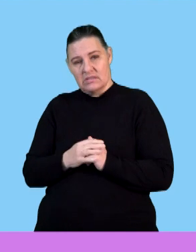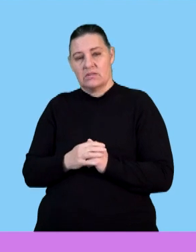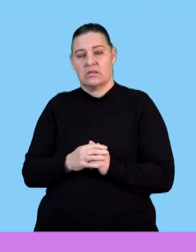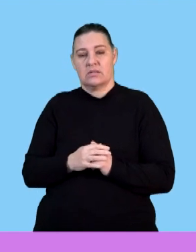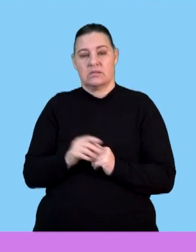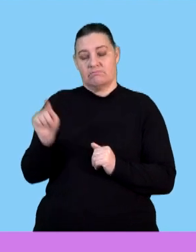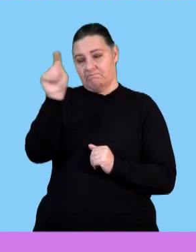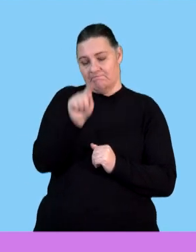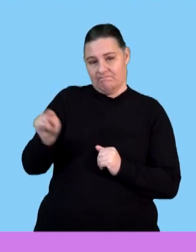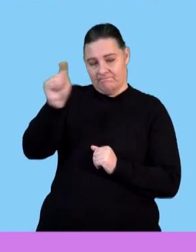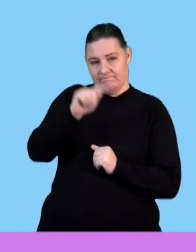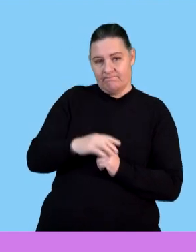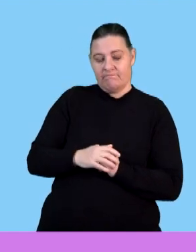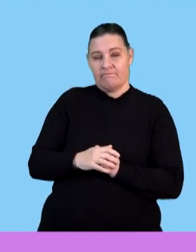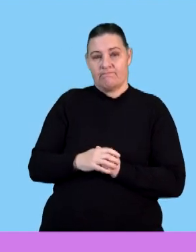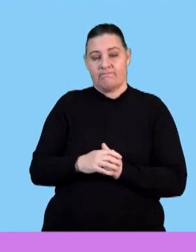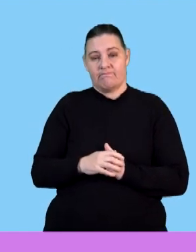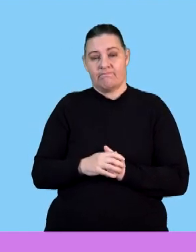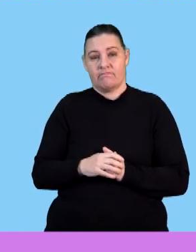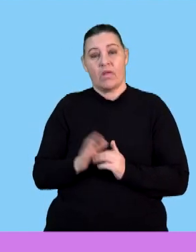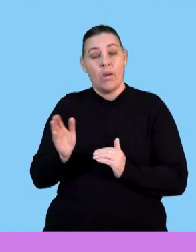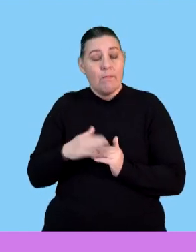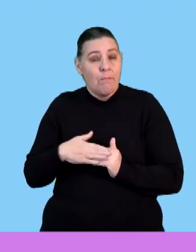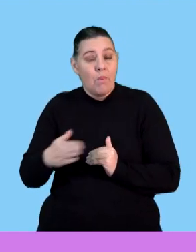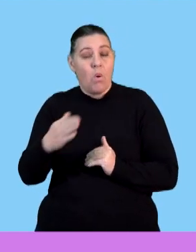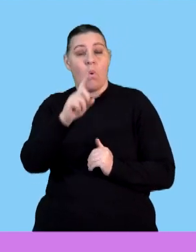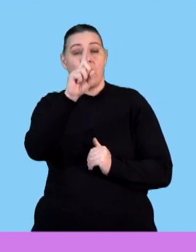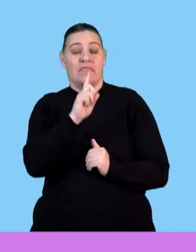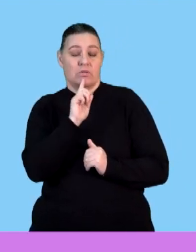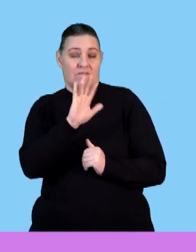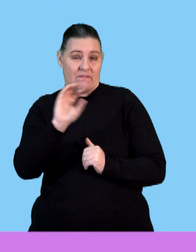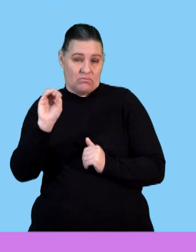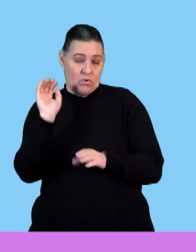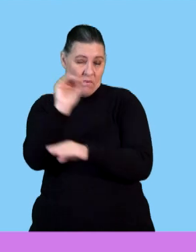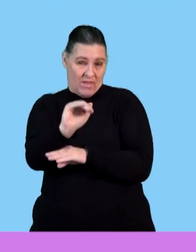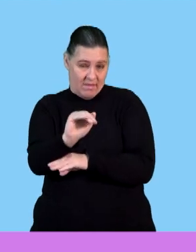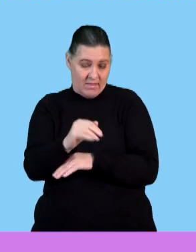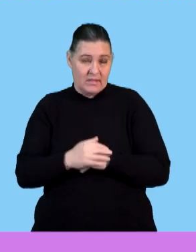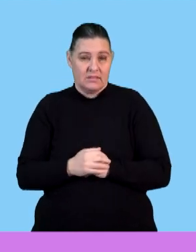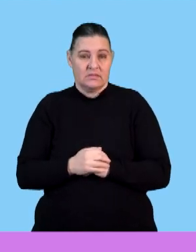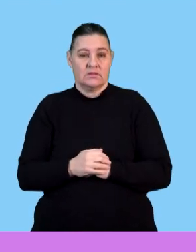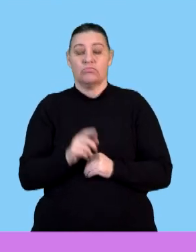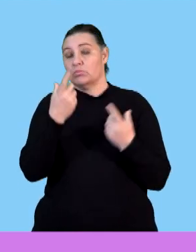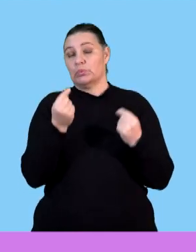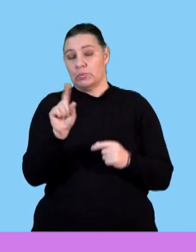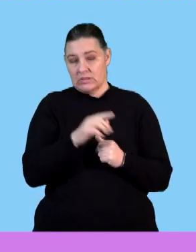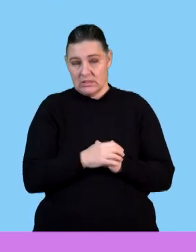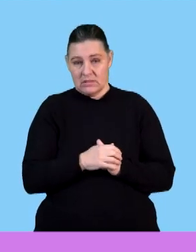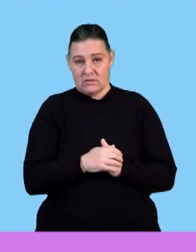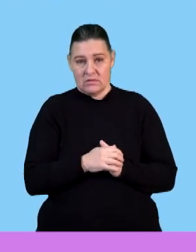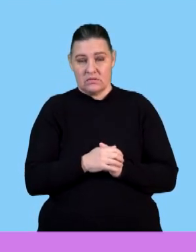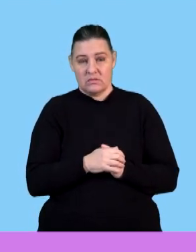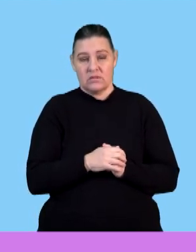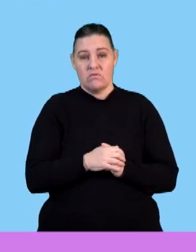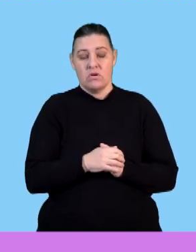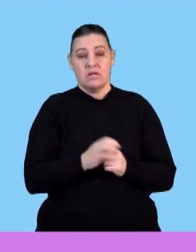into this one, where more than R1,500. So let's read what she's got to do. It's going